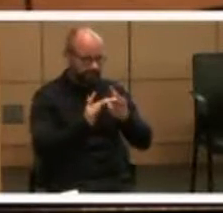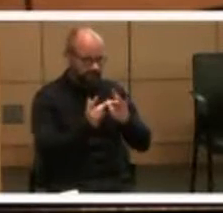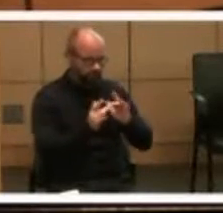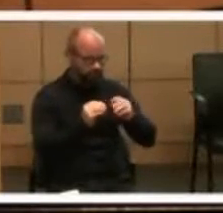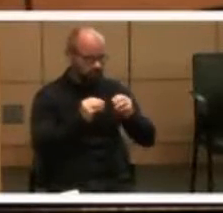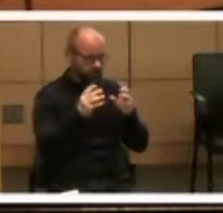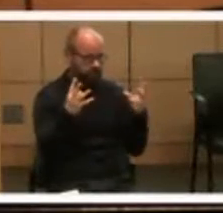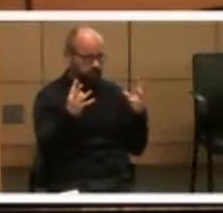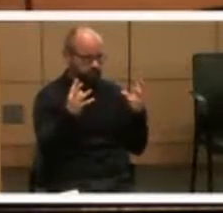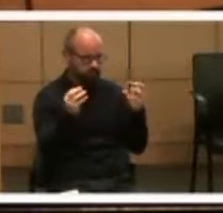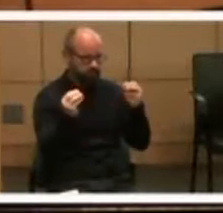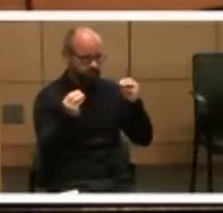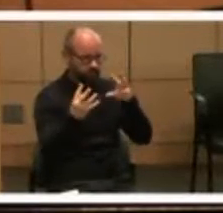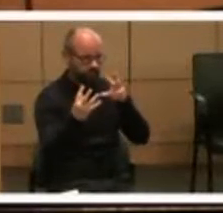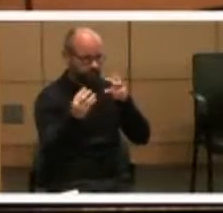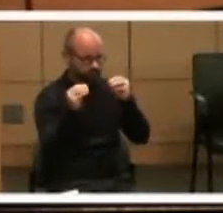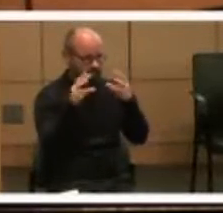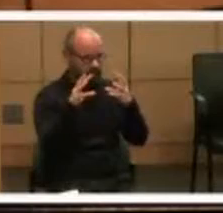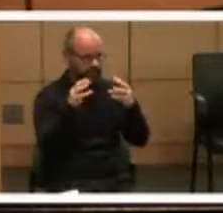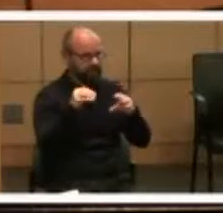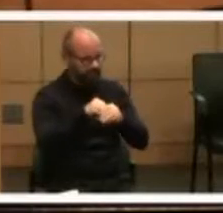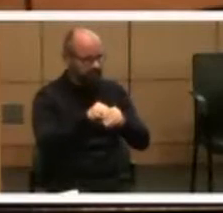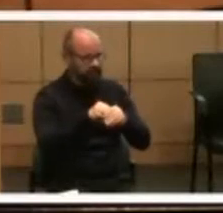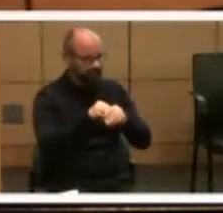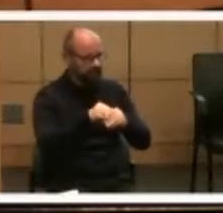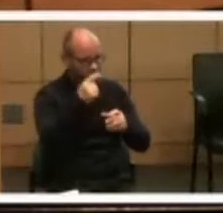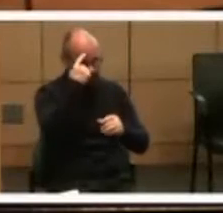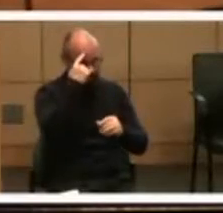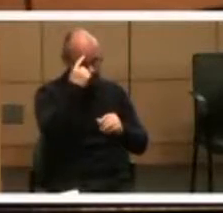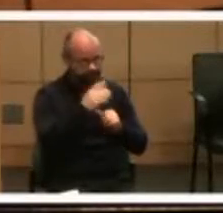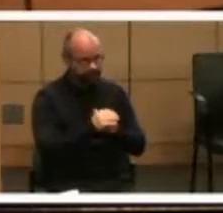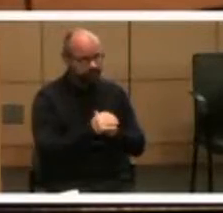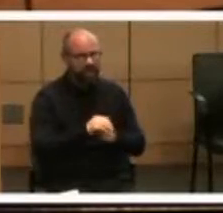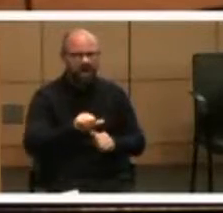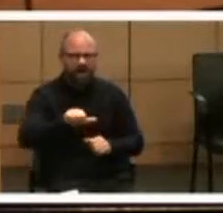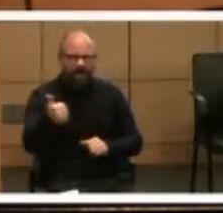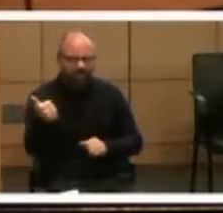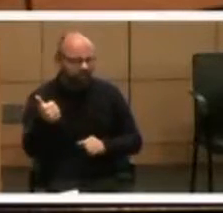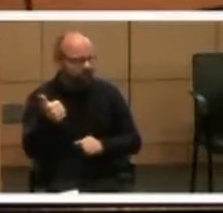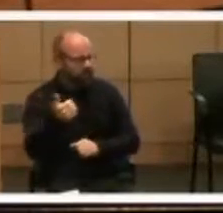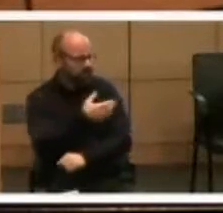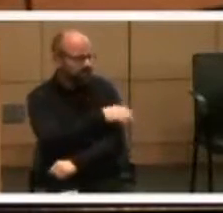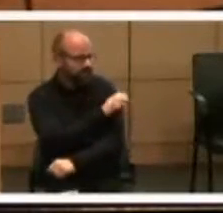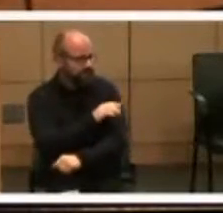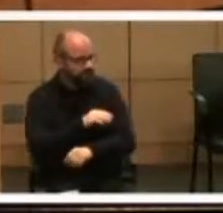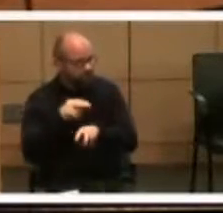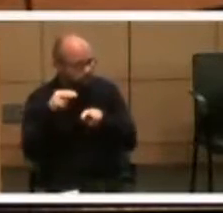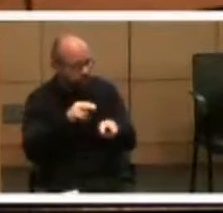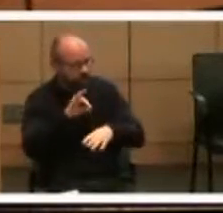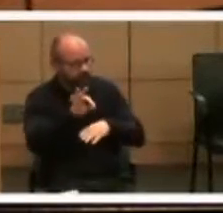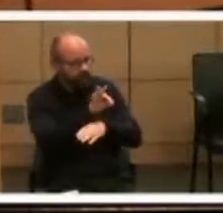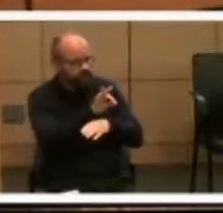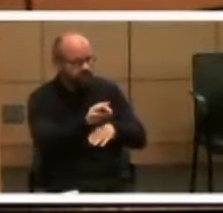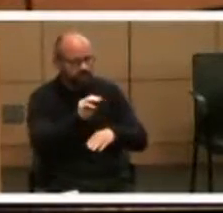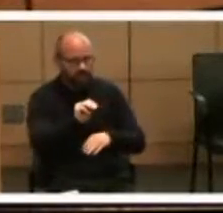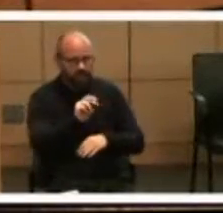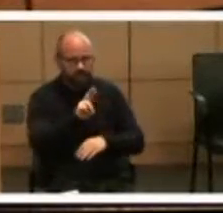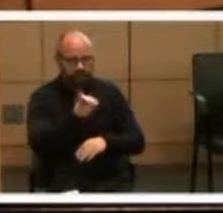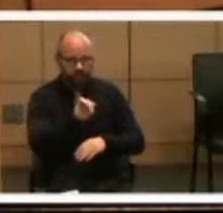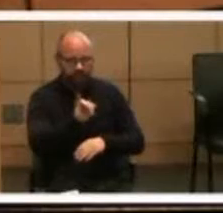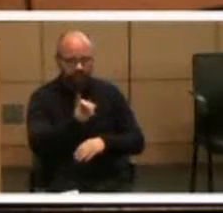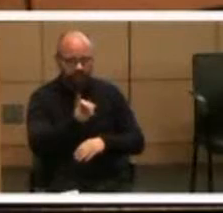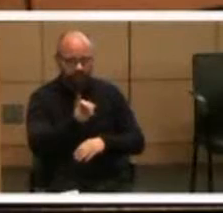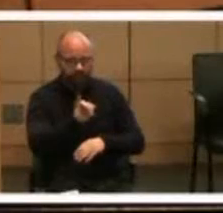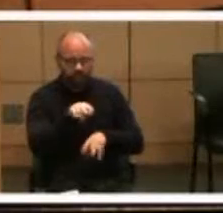brain. There are other centers that have looked at functional MRI, where you actually are looking for activation or deactivation